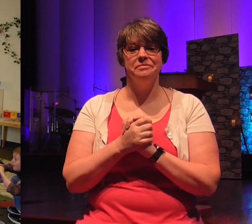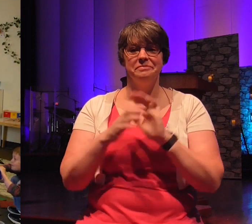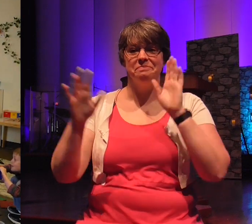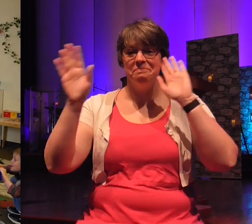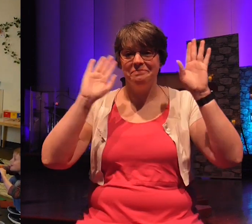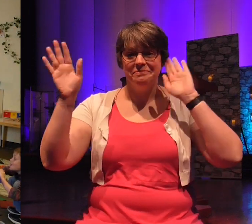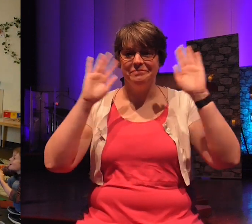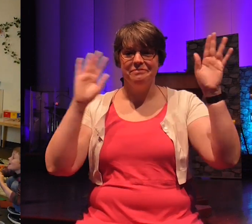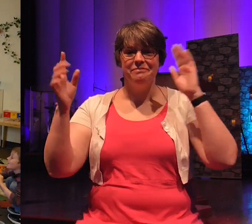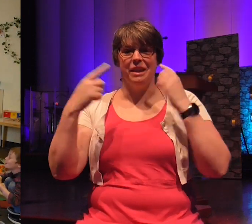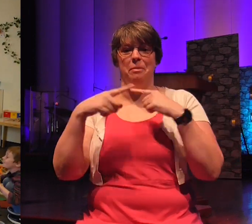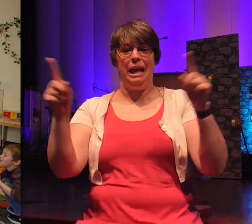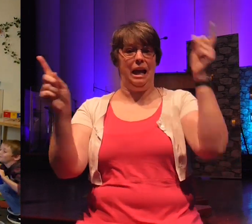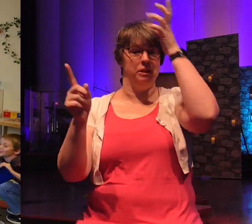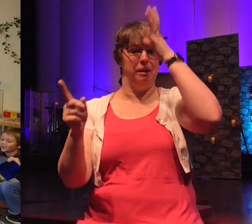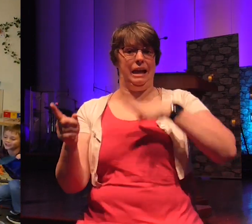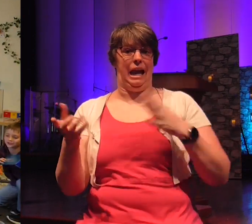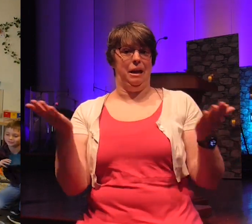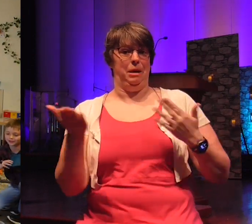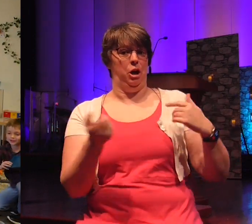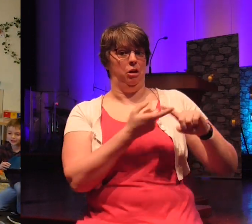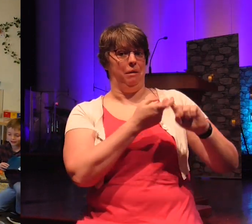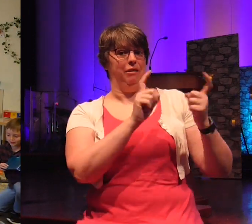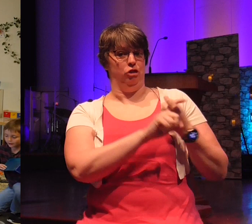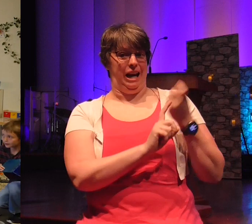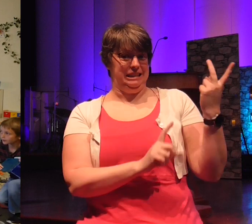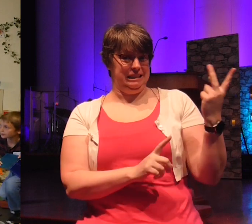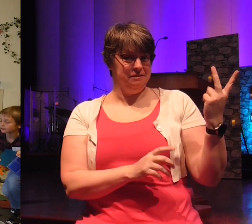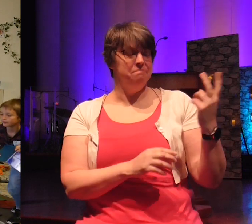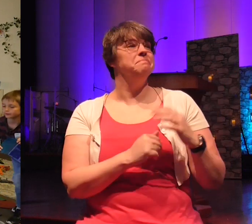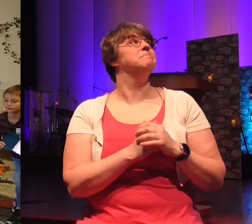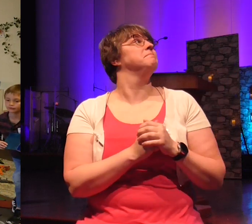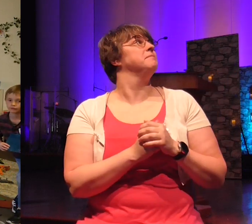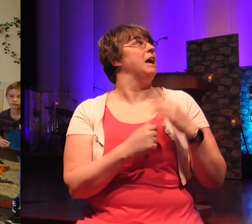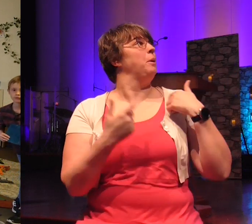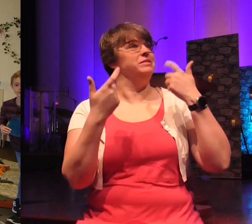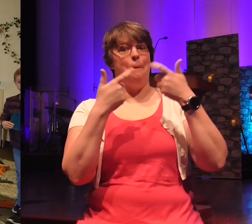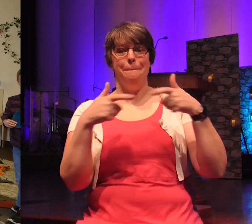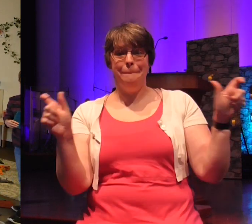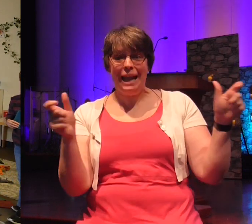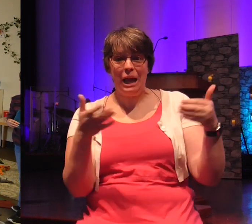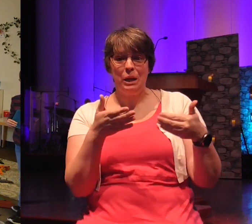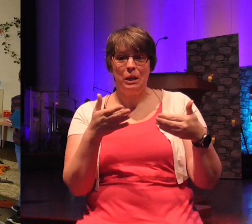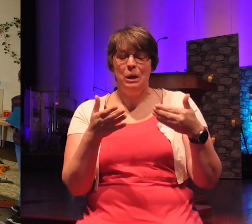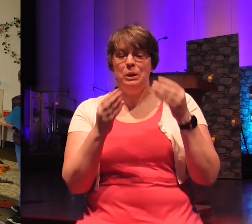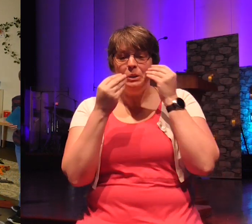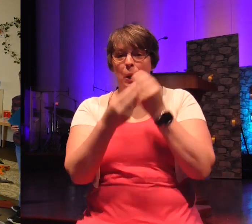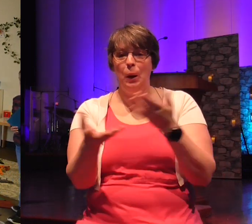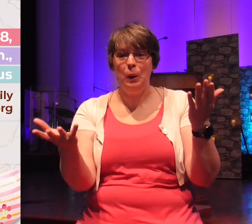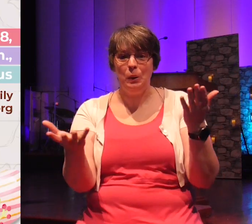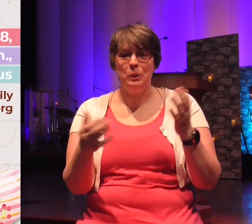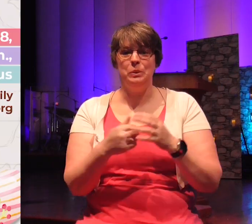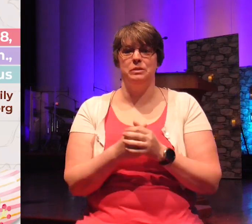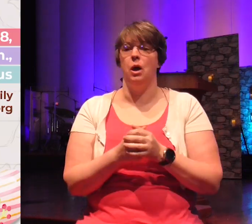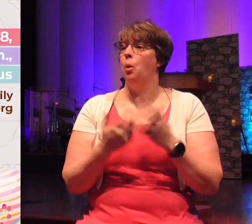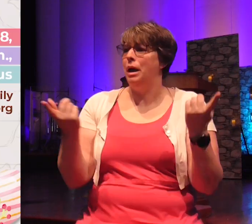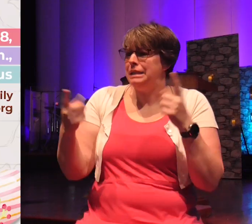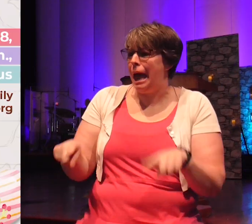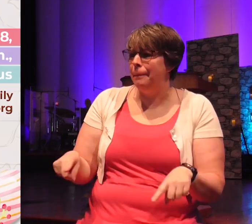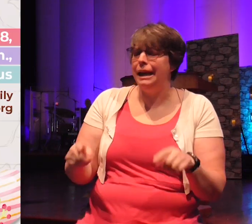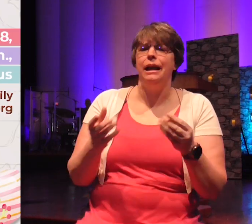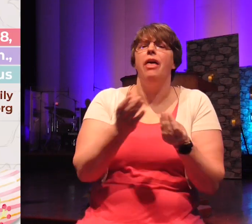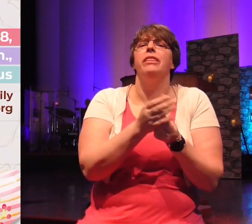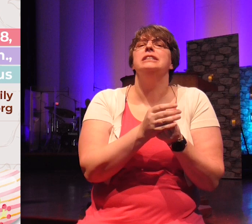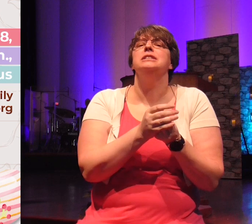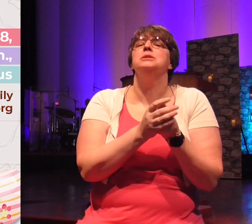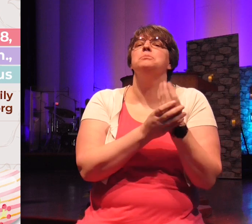Hey, it's the announcement guy. I'm here with my friend Happy and my other good friend Stacy. Got the big news coming up. What is it, Stace? Oh, it is Spring